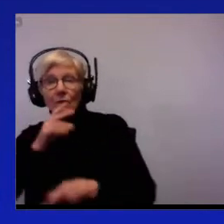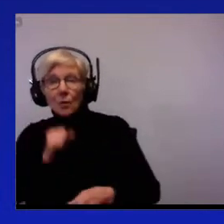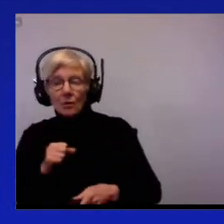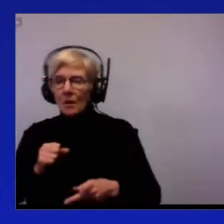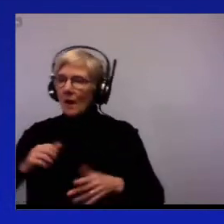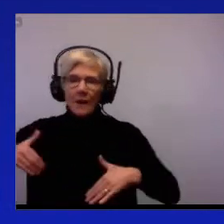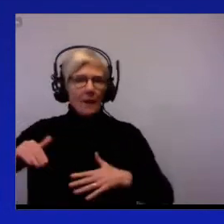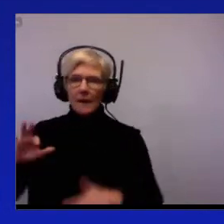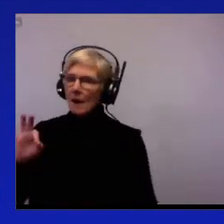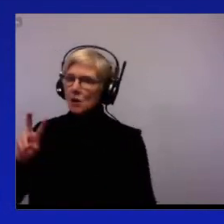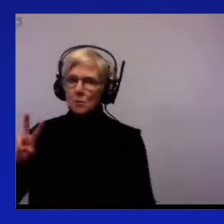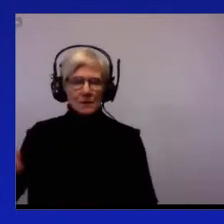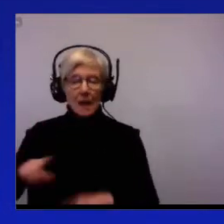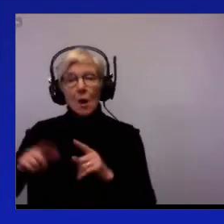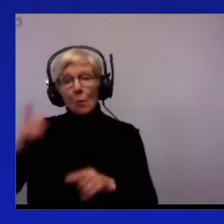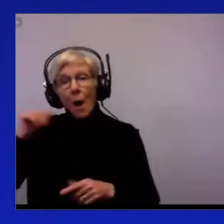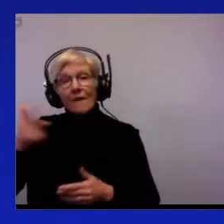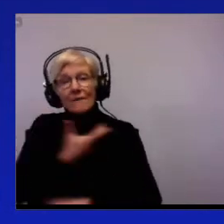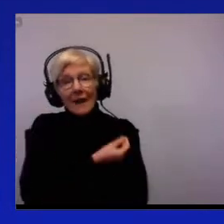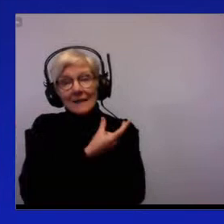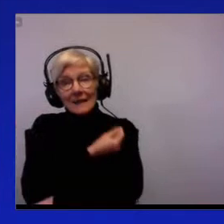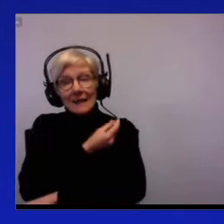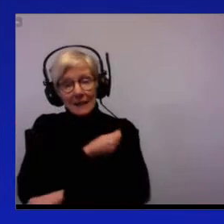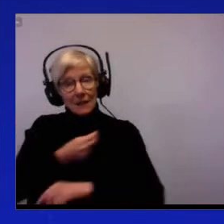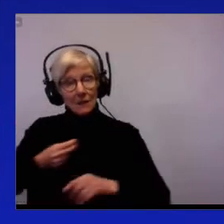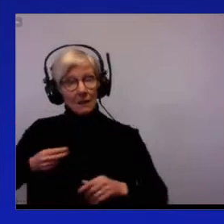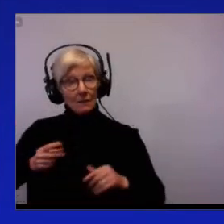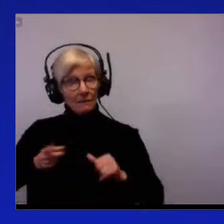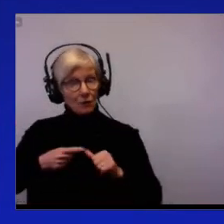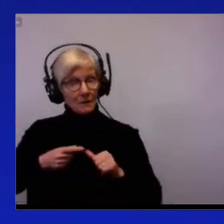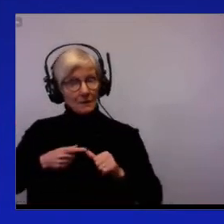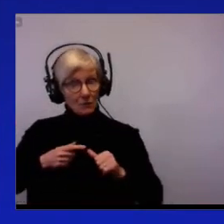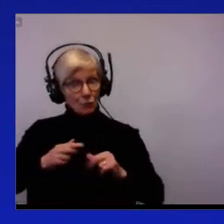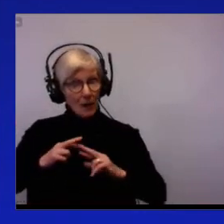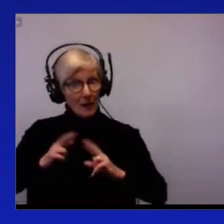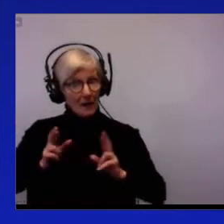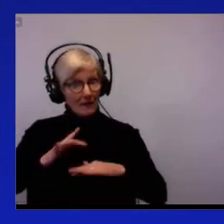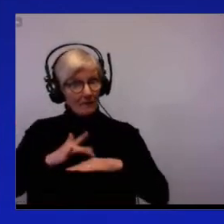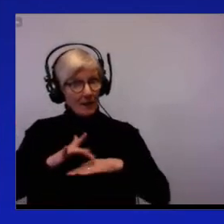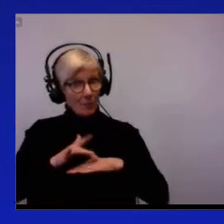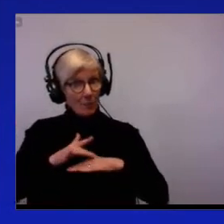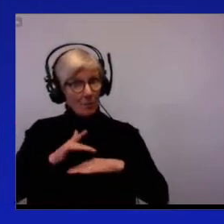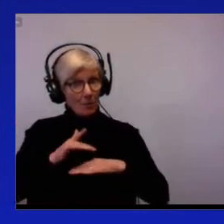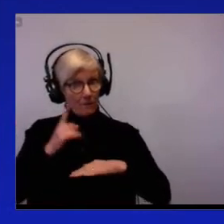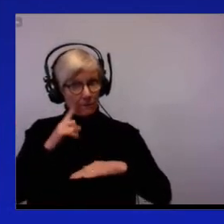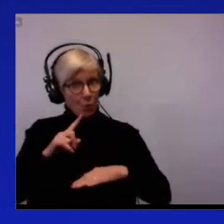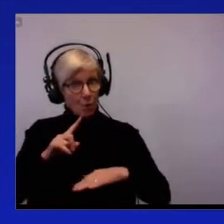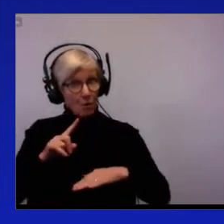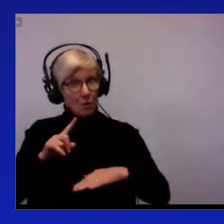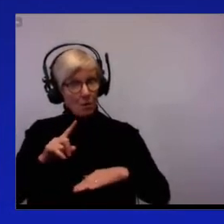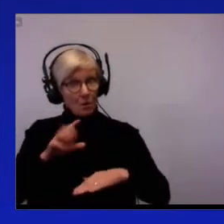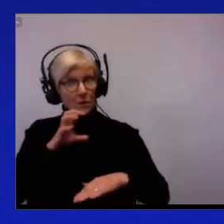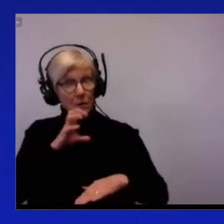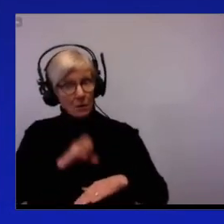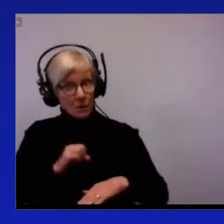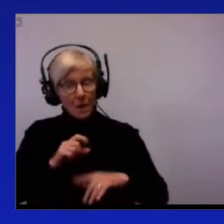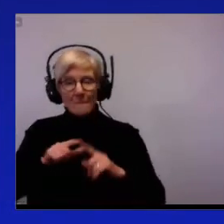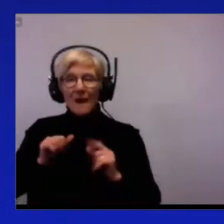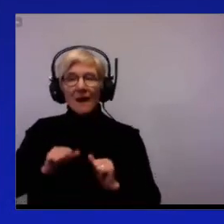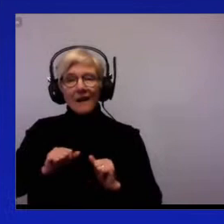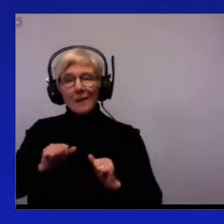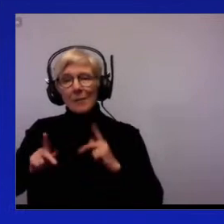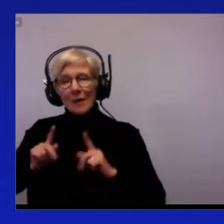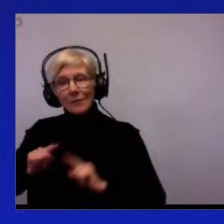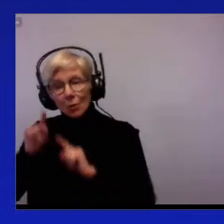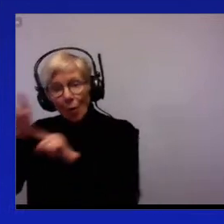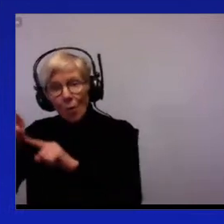when vaccine was first available to them, it wasn't as accessible, having to involve going to the Ottawa hospital and